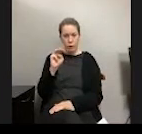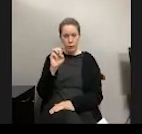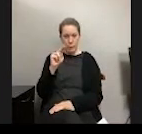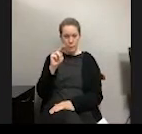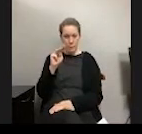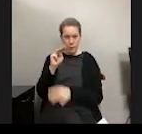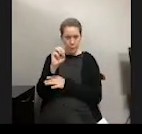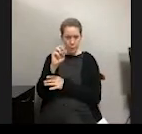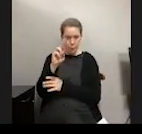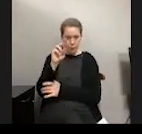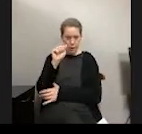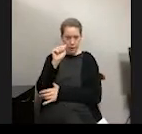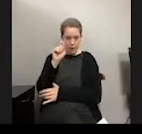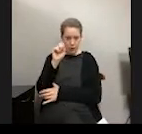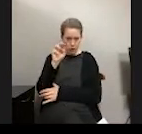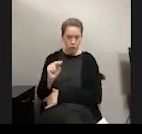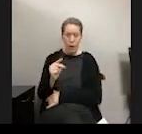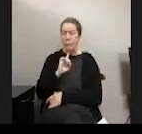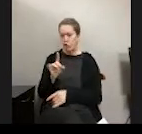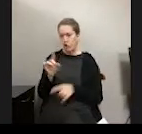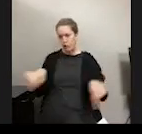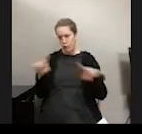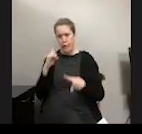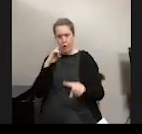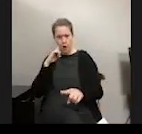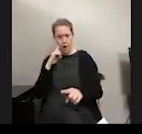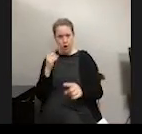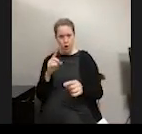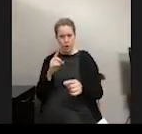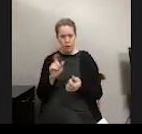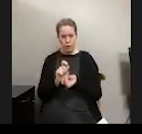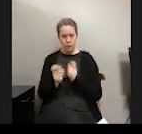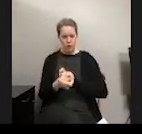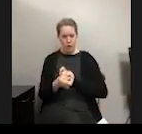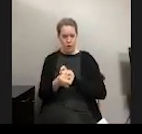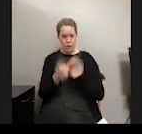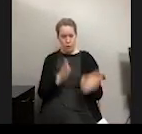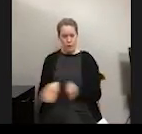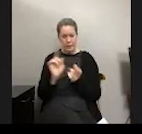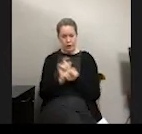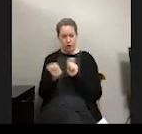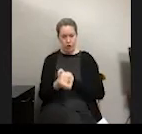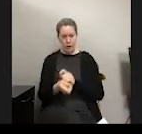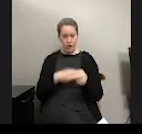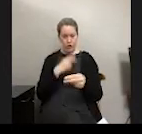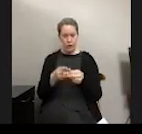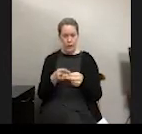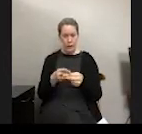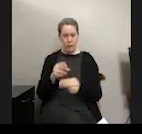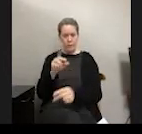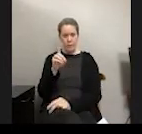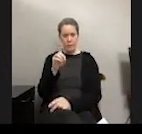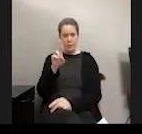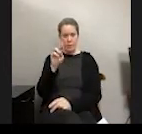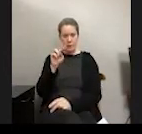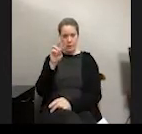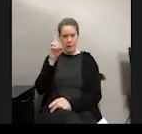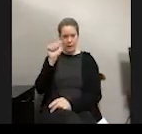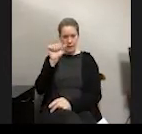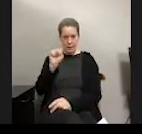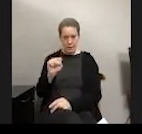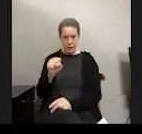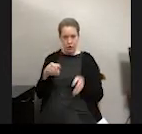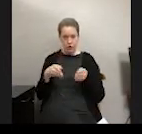the renaming of Dundas Street, and that was sort of a catalyst for a lot of thinking about a lot of other things, as well, of course,